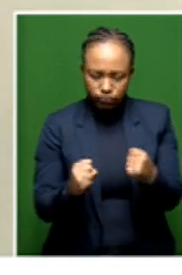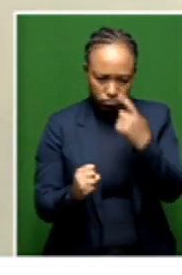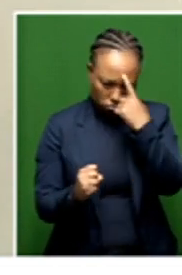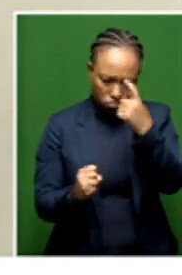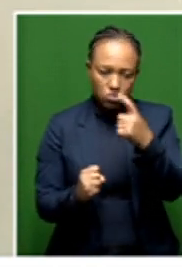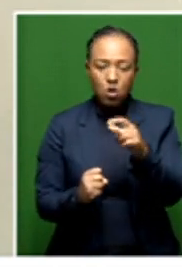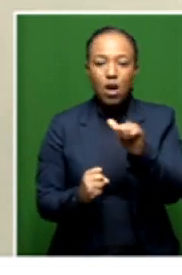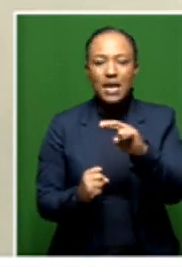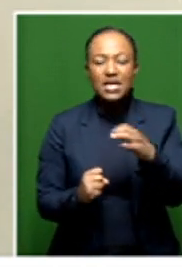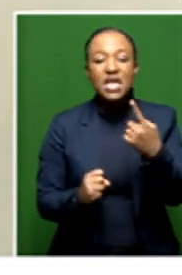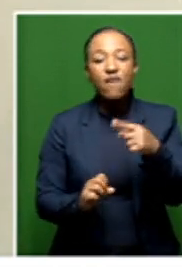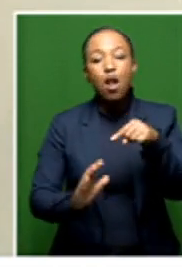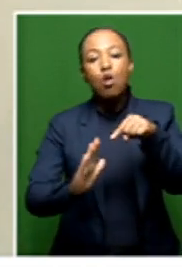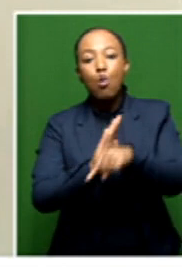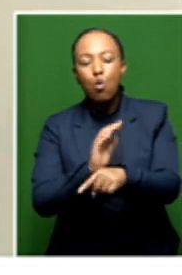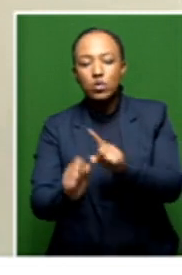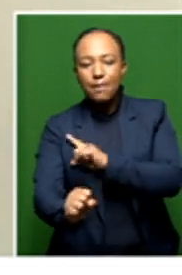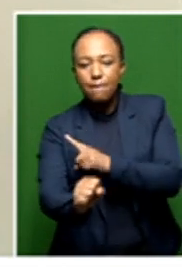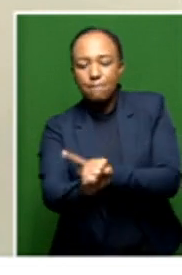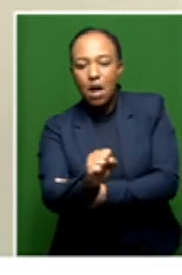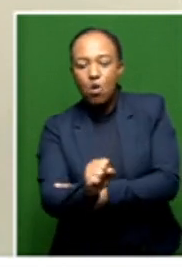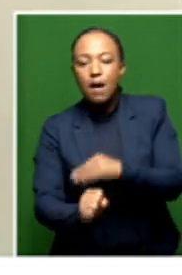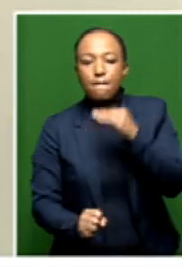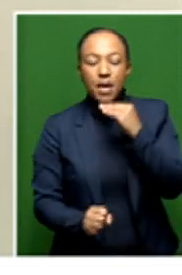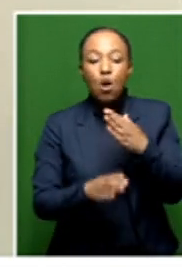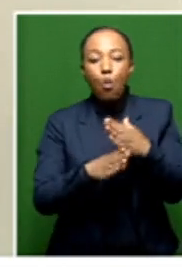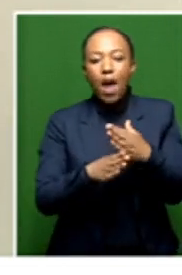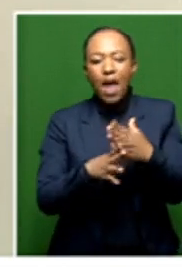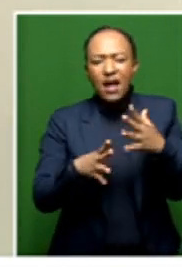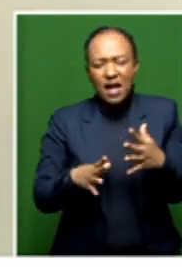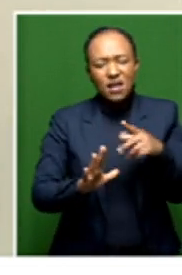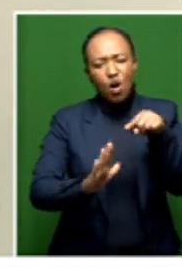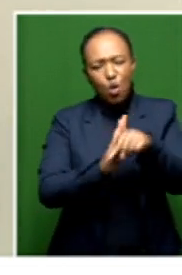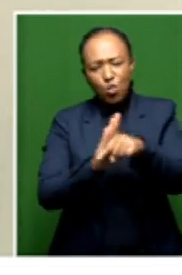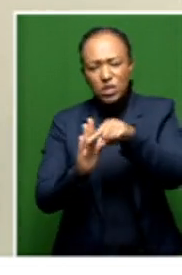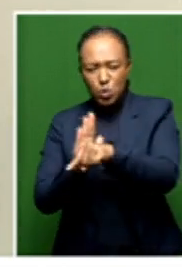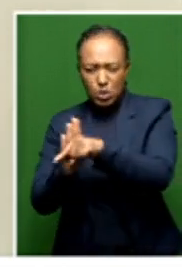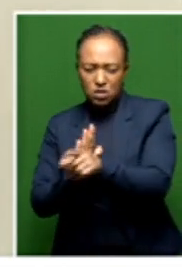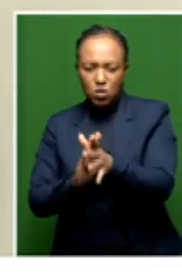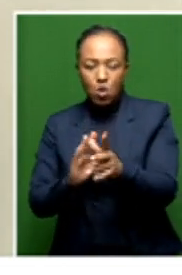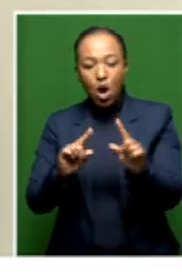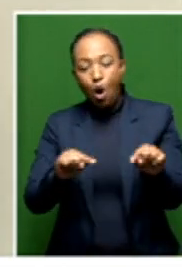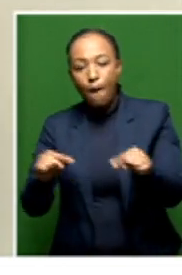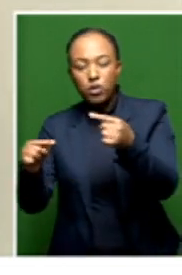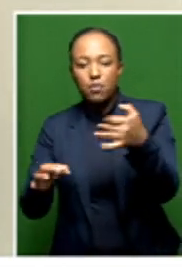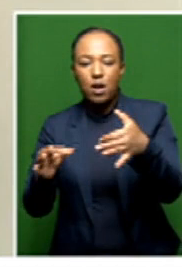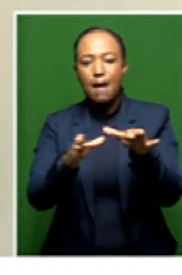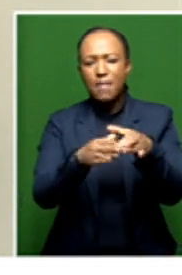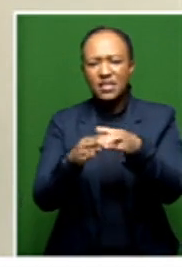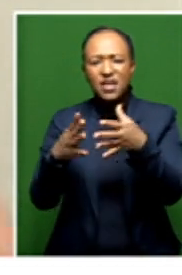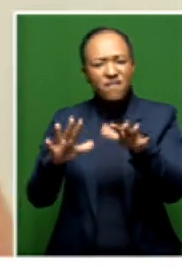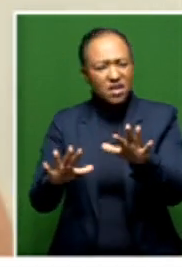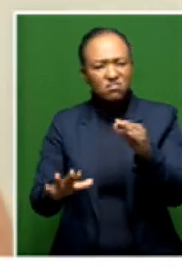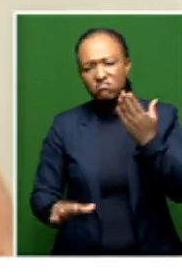ANC were to lose power, workers would be the biggest losers, because some opposition parties on record, they have